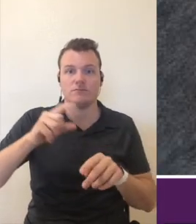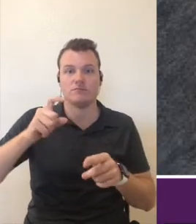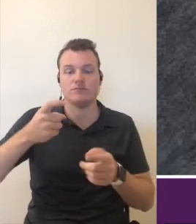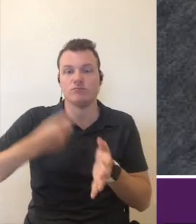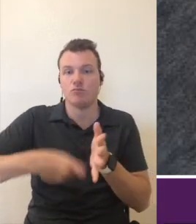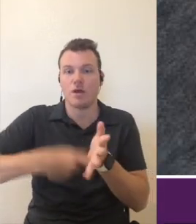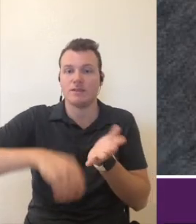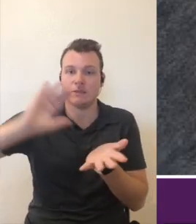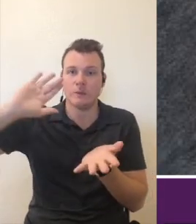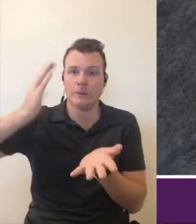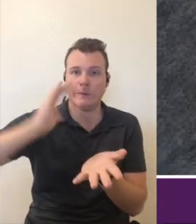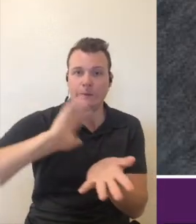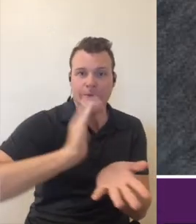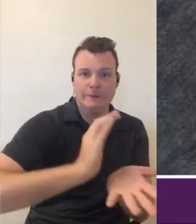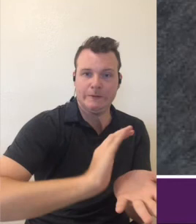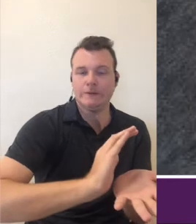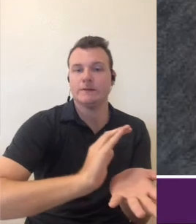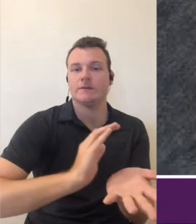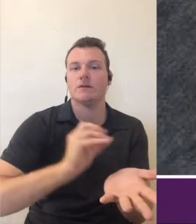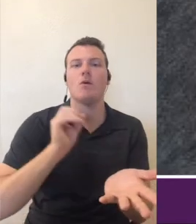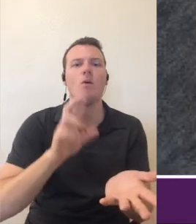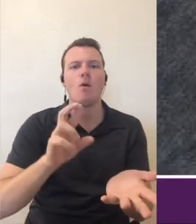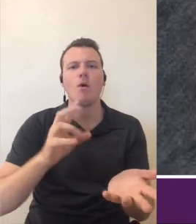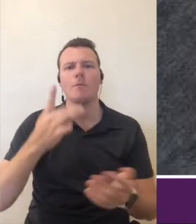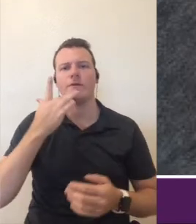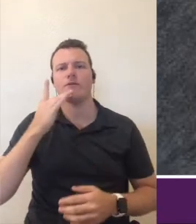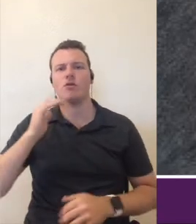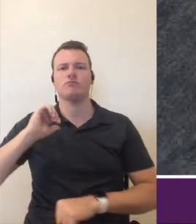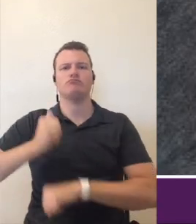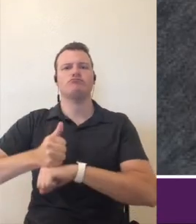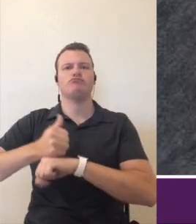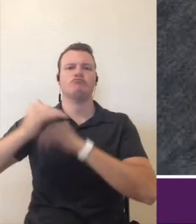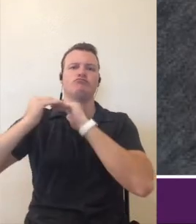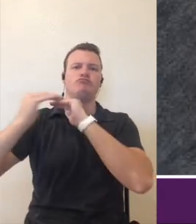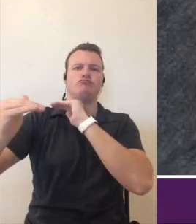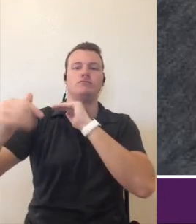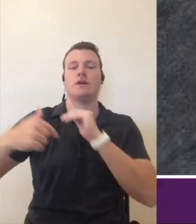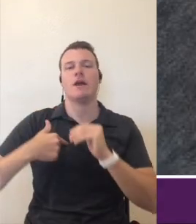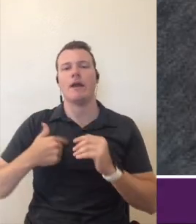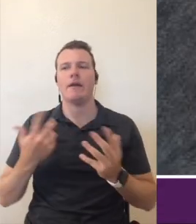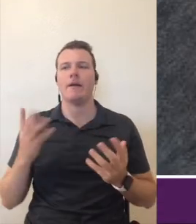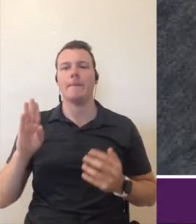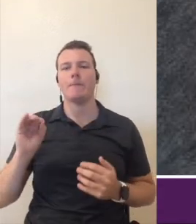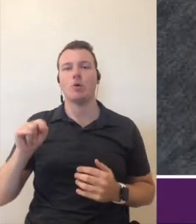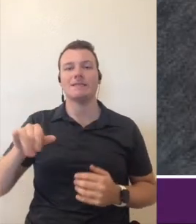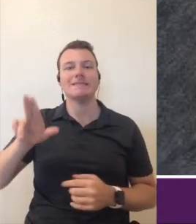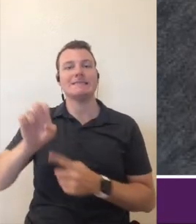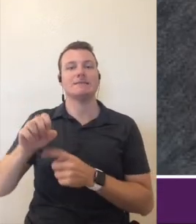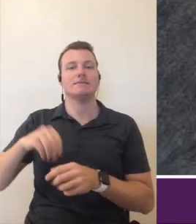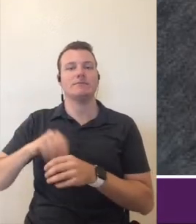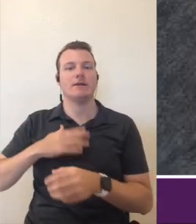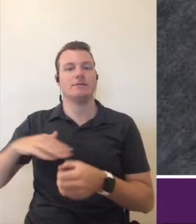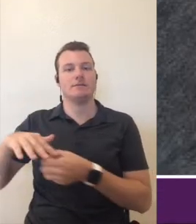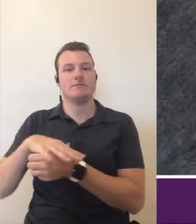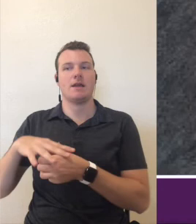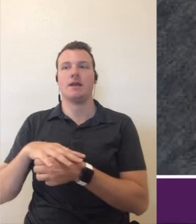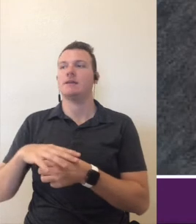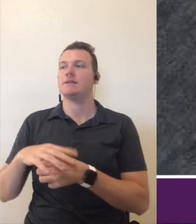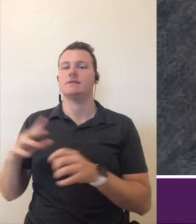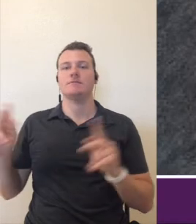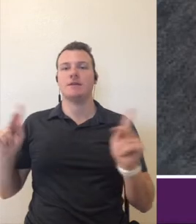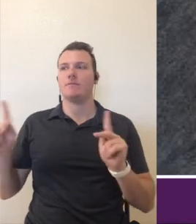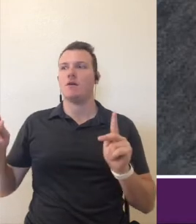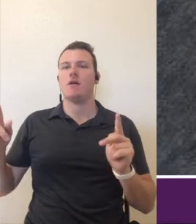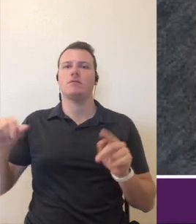to race to the bottom? Because that's what's going to happen from a pricing standpoint, or am I going to stay firm, and am I going to be the